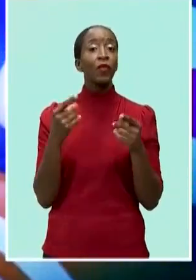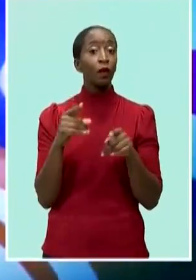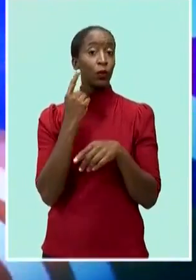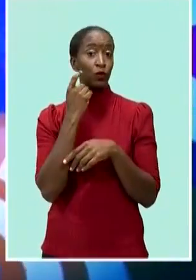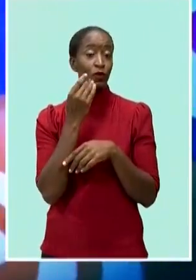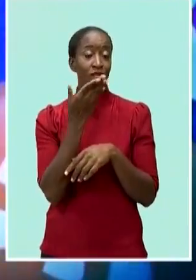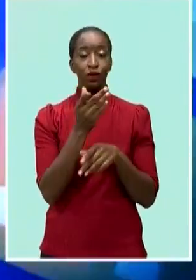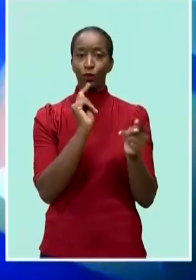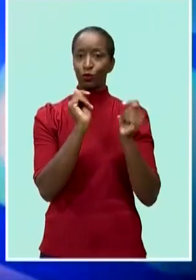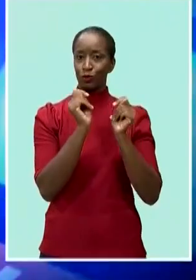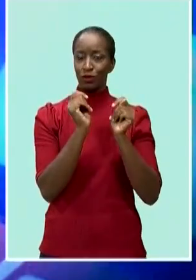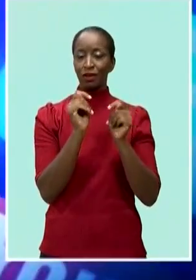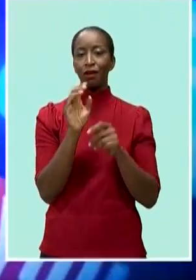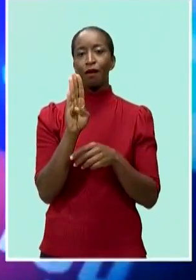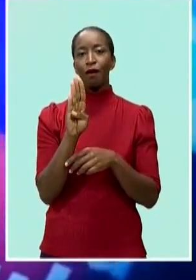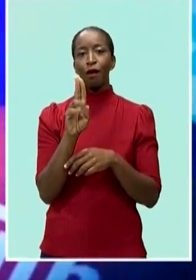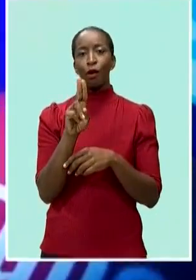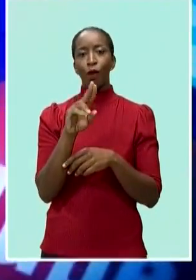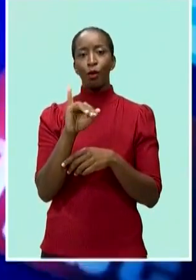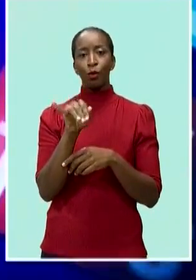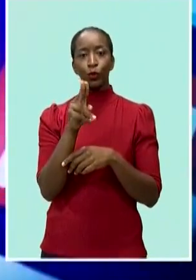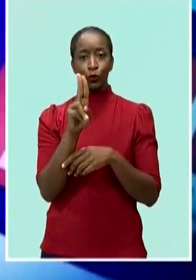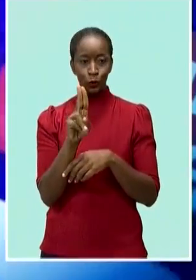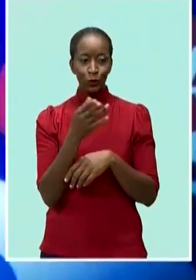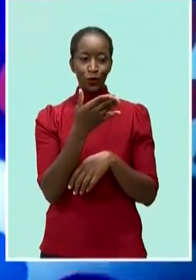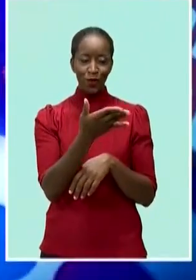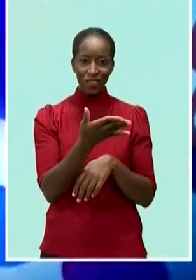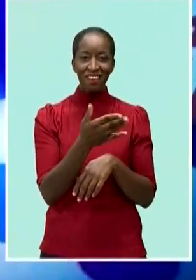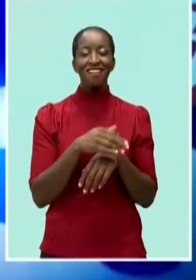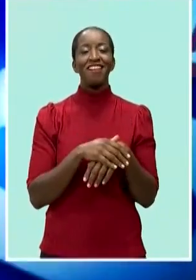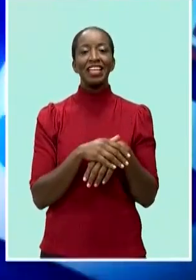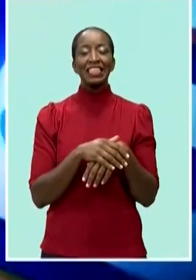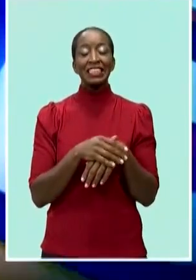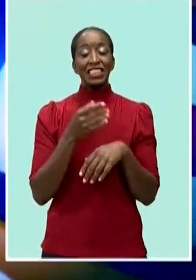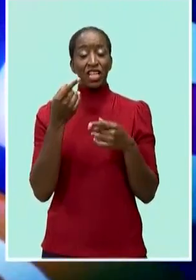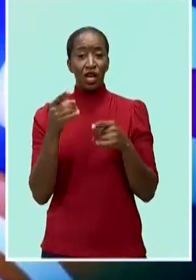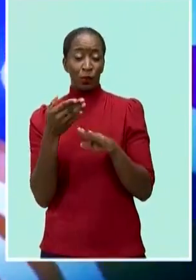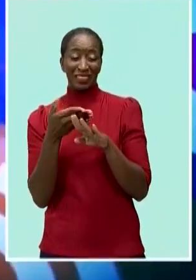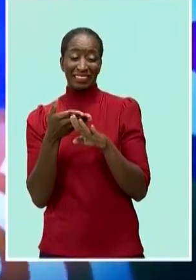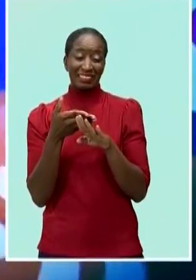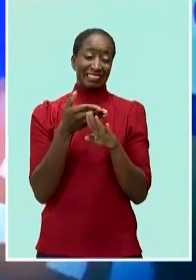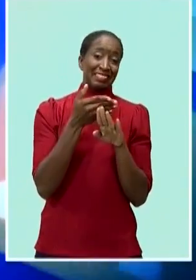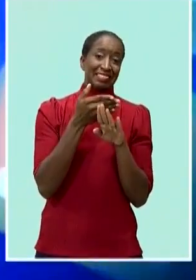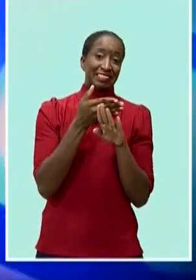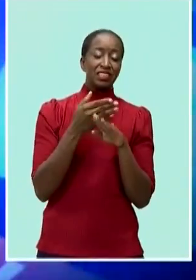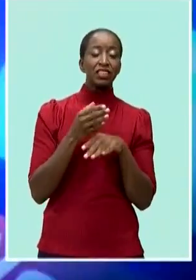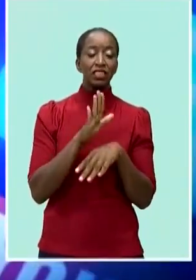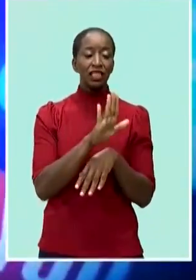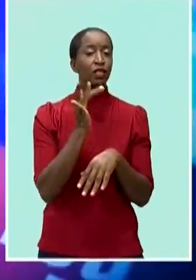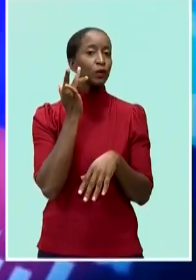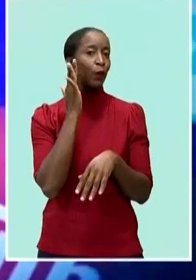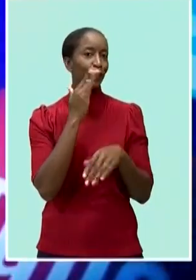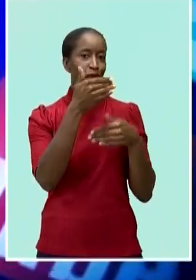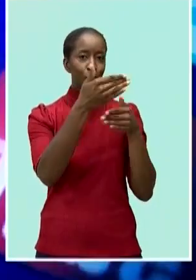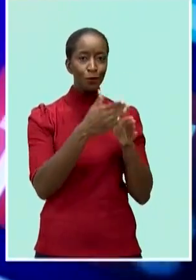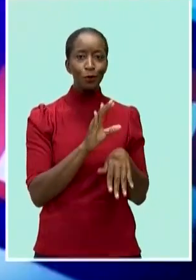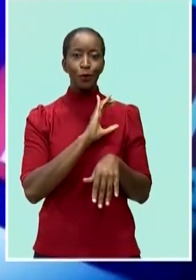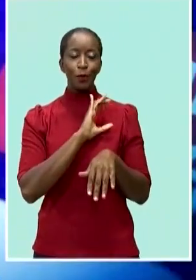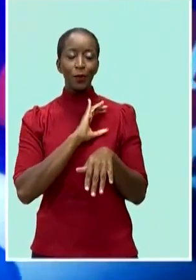the weekend, but not before police executed a search warrant on his hotel. Banton, real name Mark Myrie, spoke about